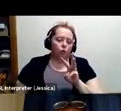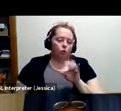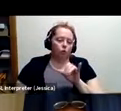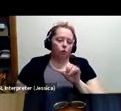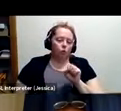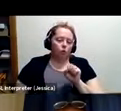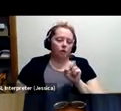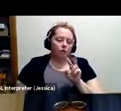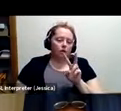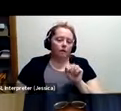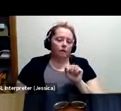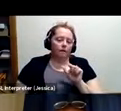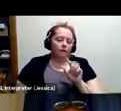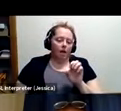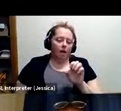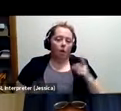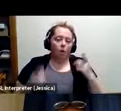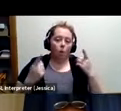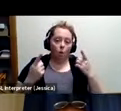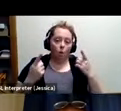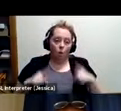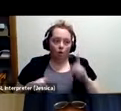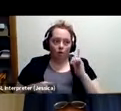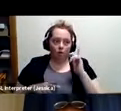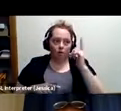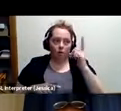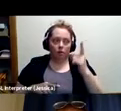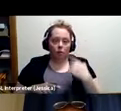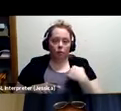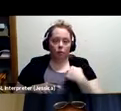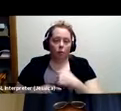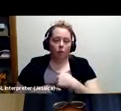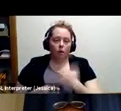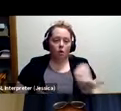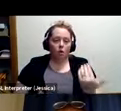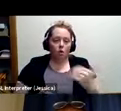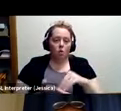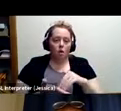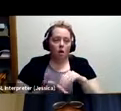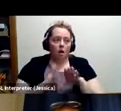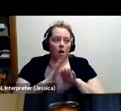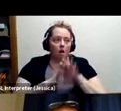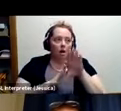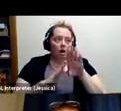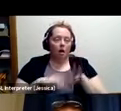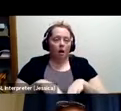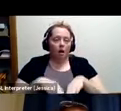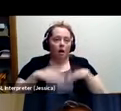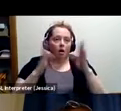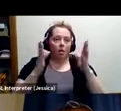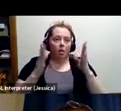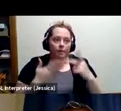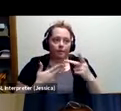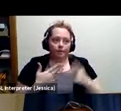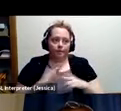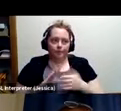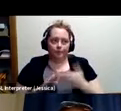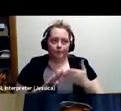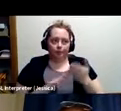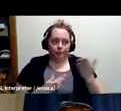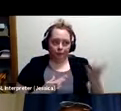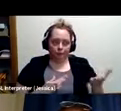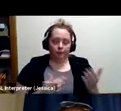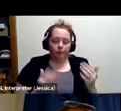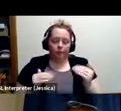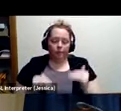We'll be having that program going on there. We have another program ran by our newest board member, Marilyn Blackburn, who's